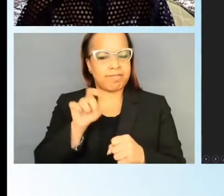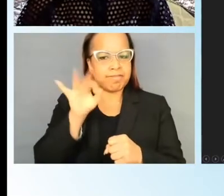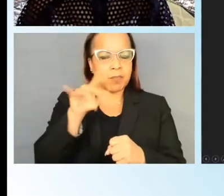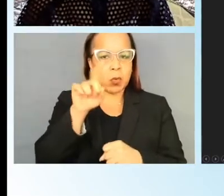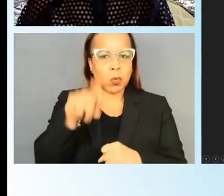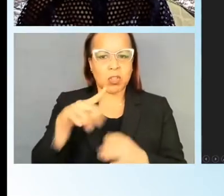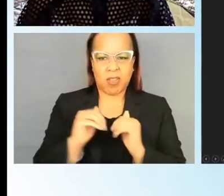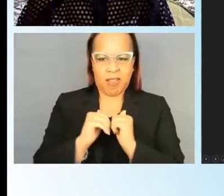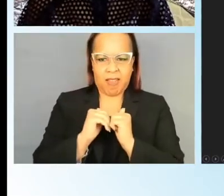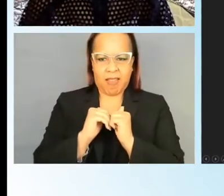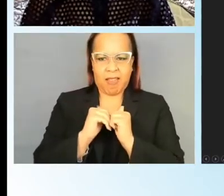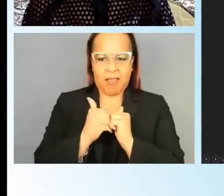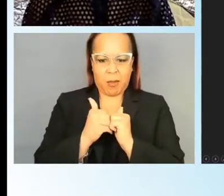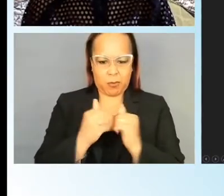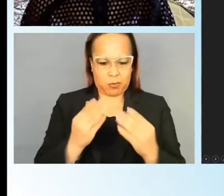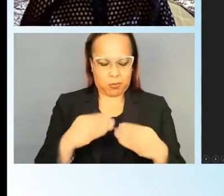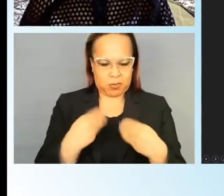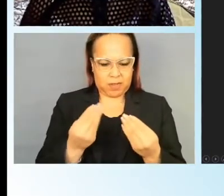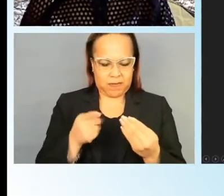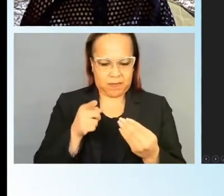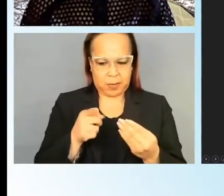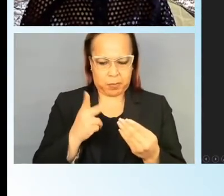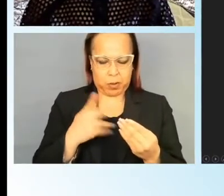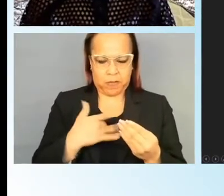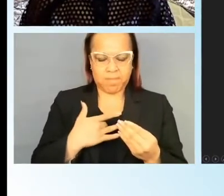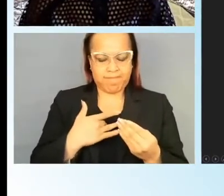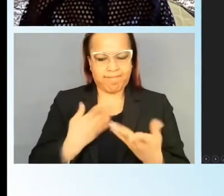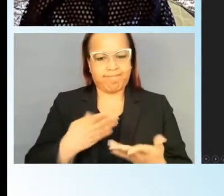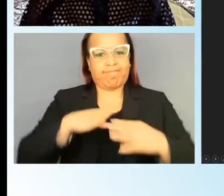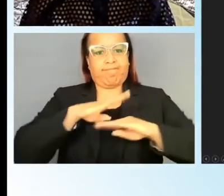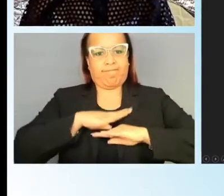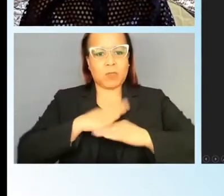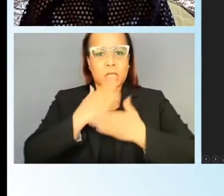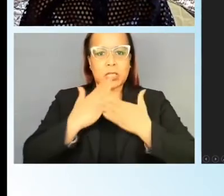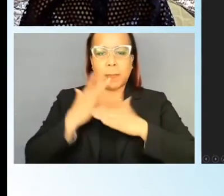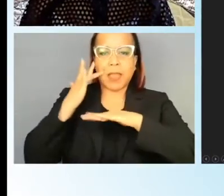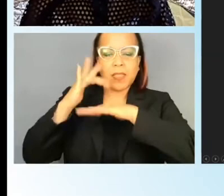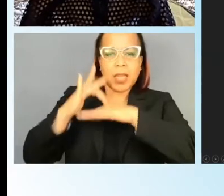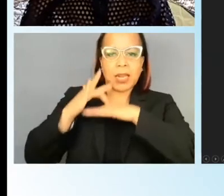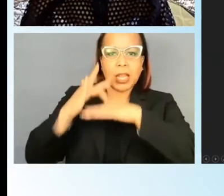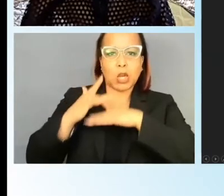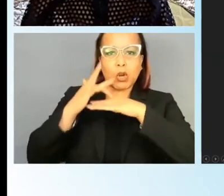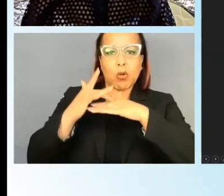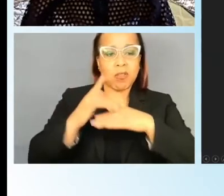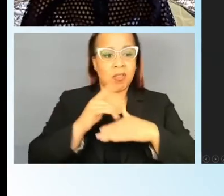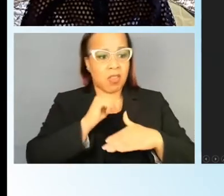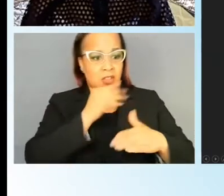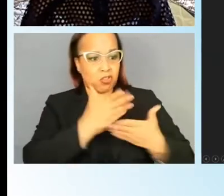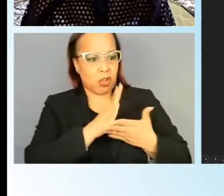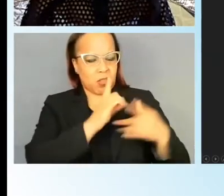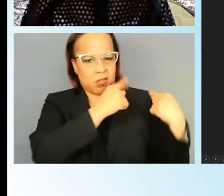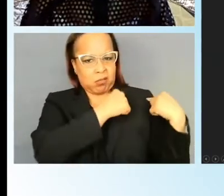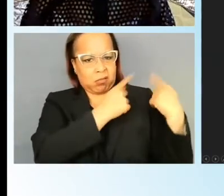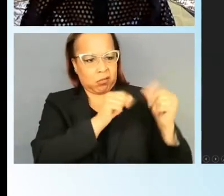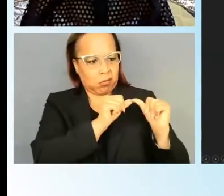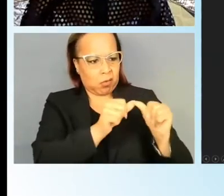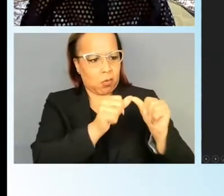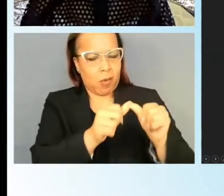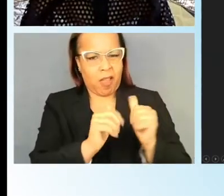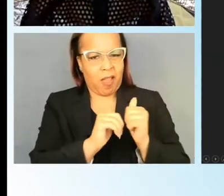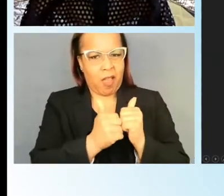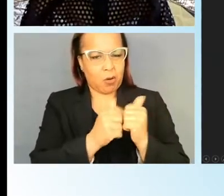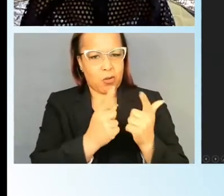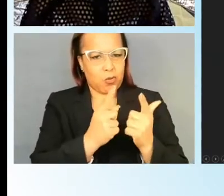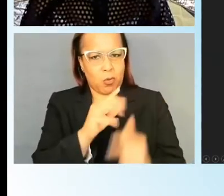bring closure to something that lingers, and how do you memorialize an injustice that's ongoing? Exactly those questions I asked. And they